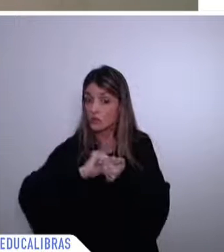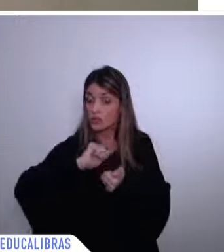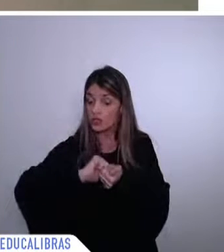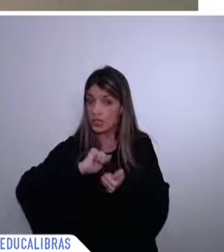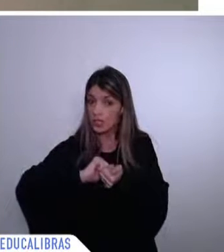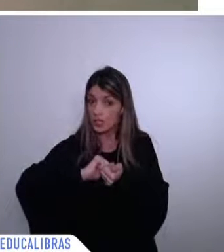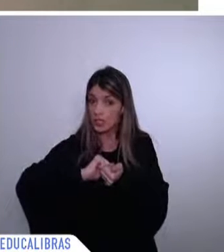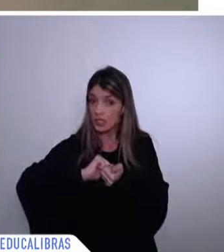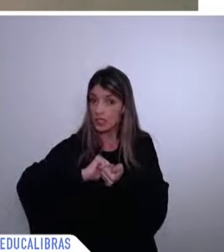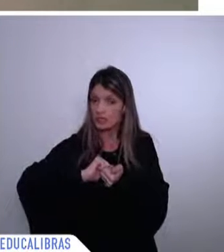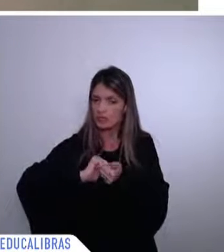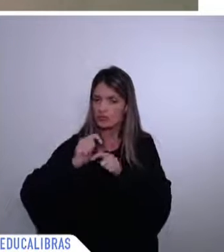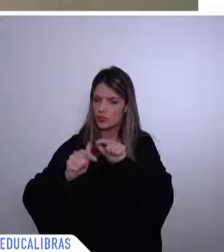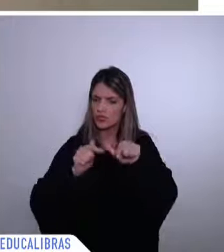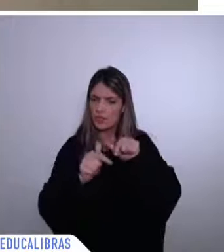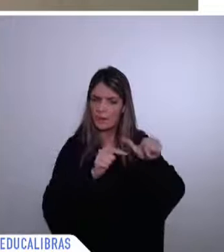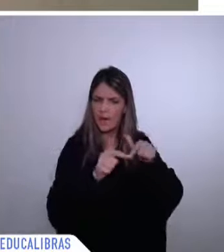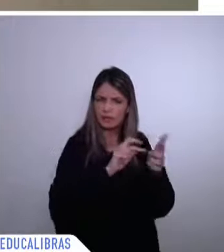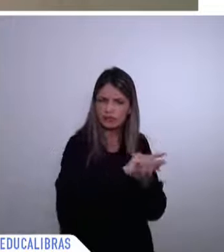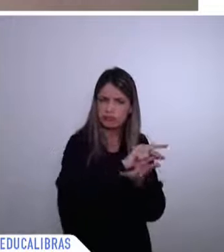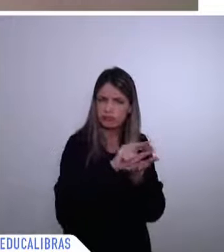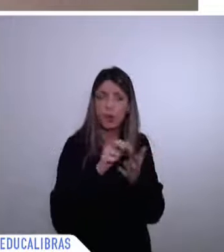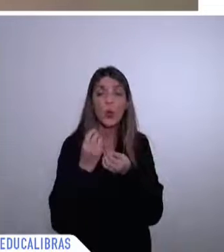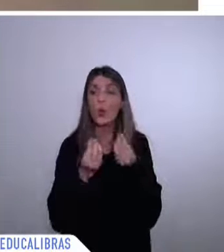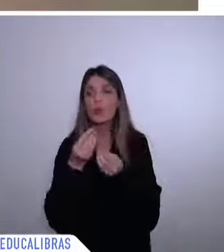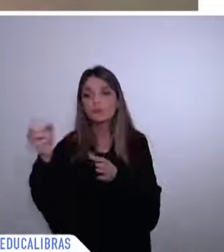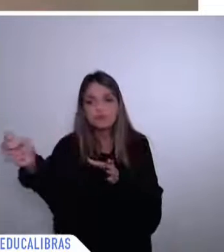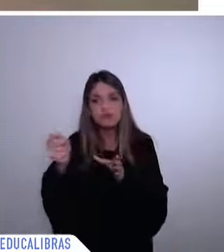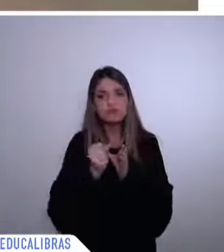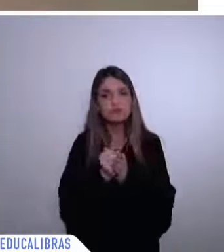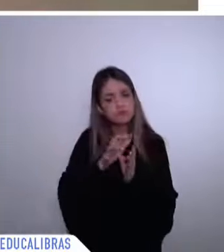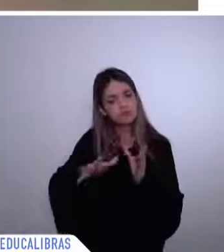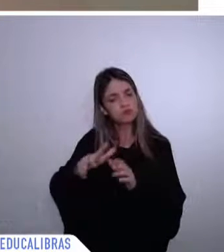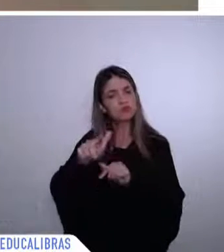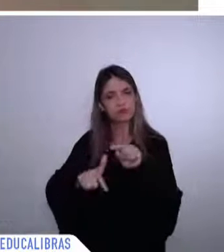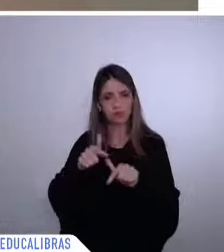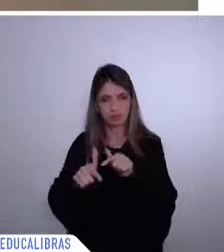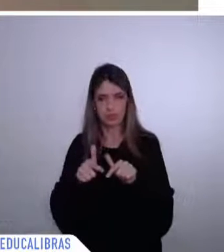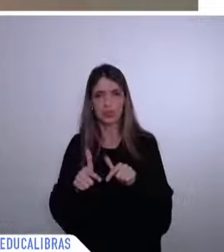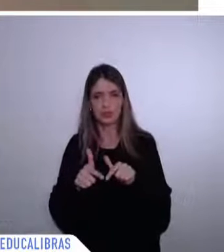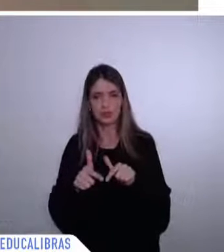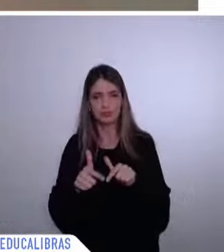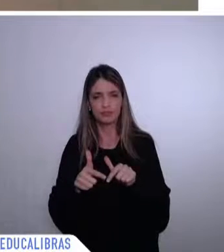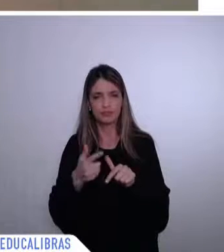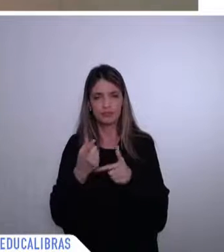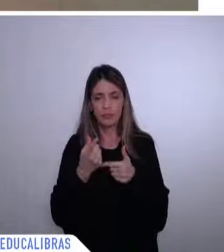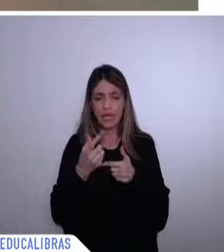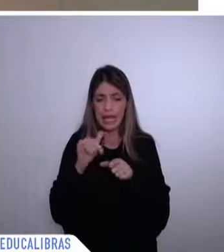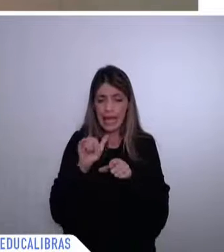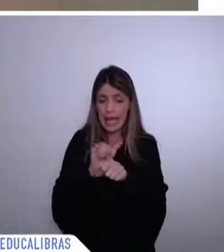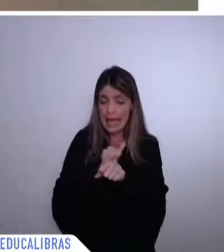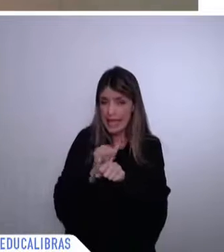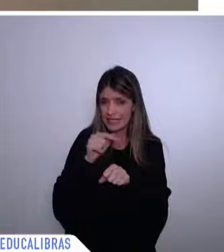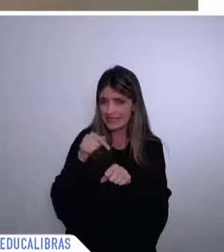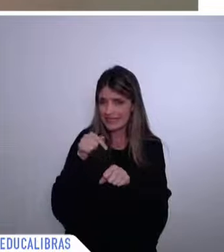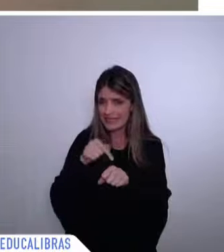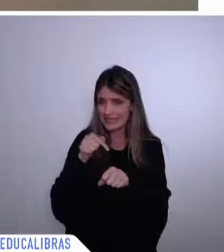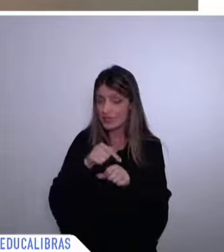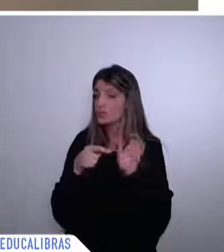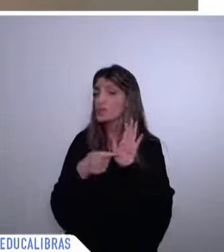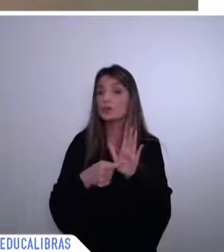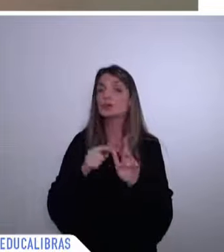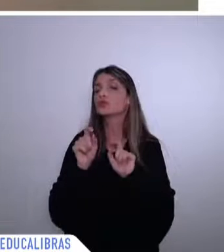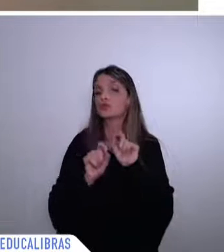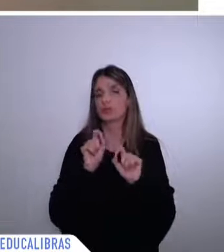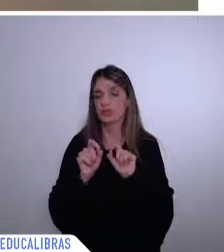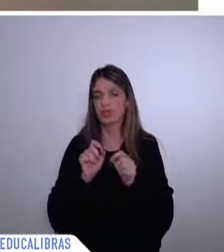one of the things that the job strategy talks about is how to address informality in the labor market. And there is a 4-pillar strategy